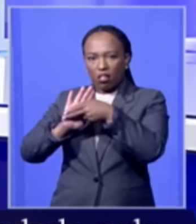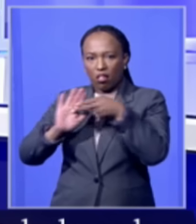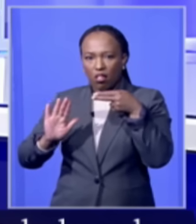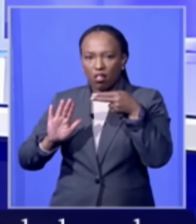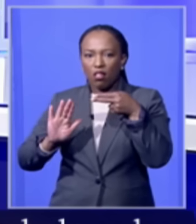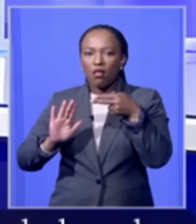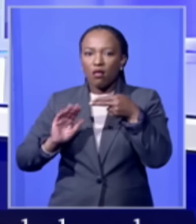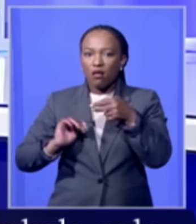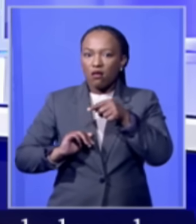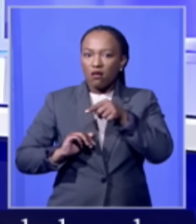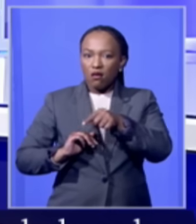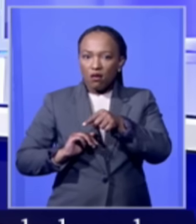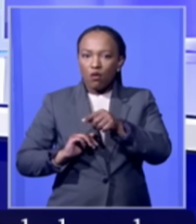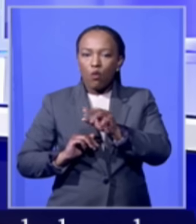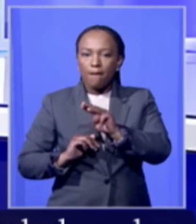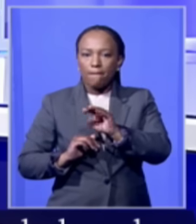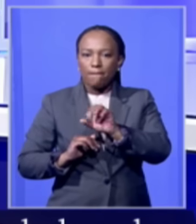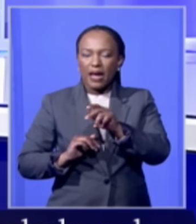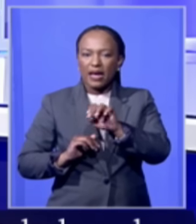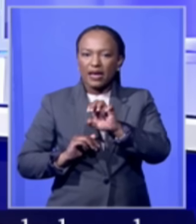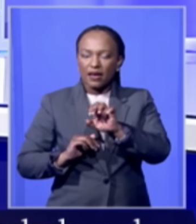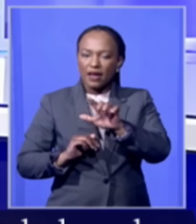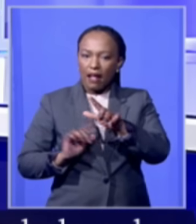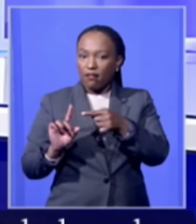South Africa Michael Swain.